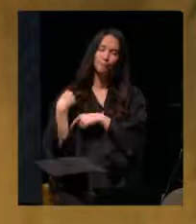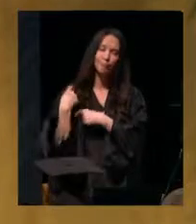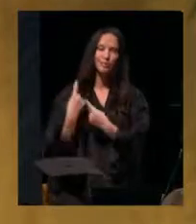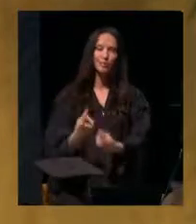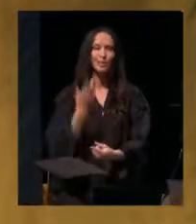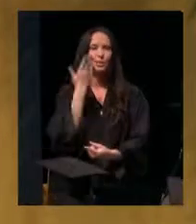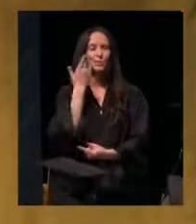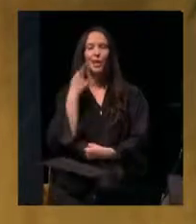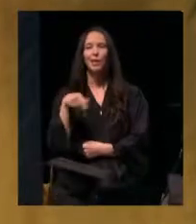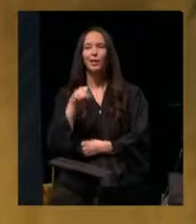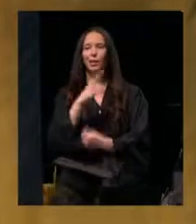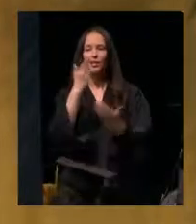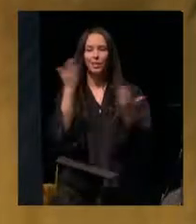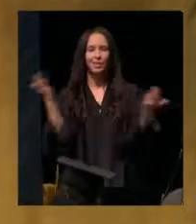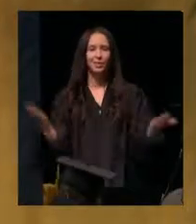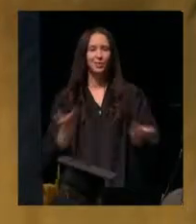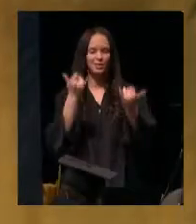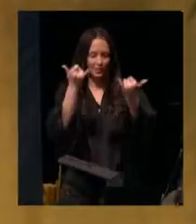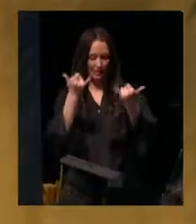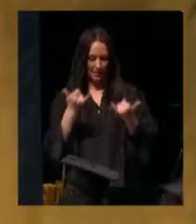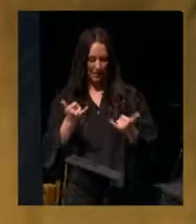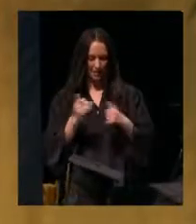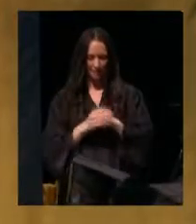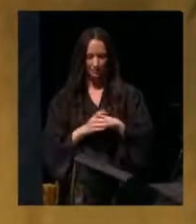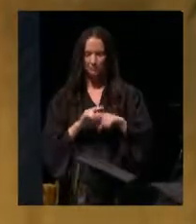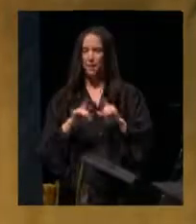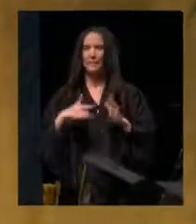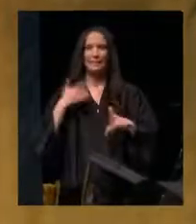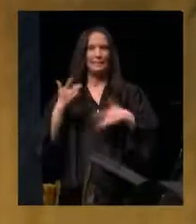With that being said, I'm beyond excited to officially say